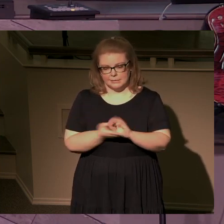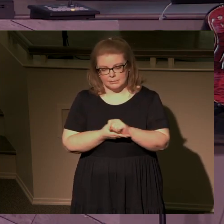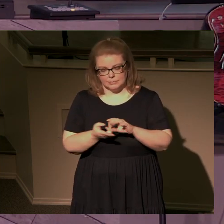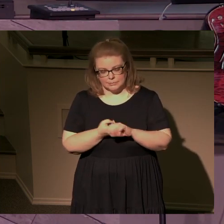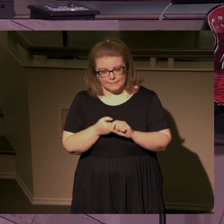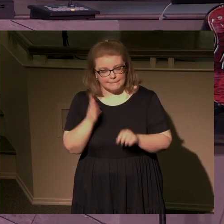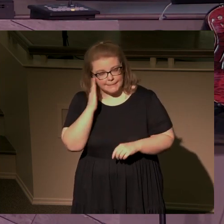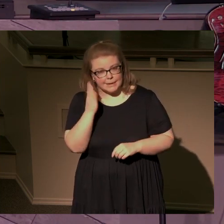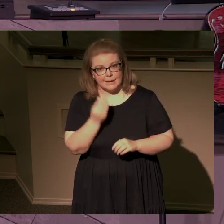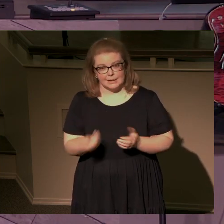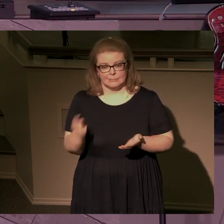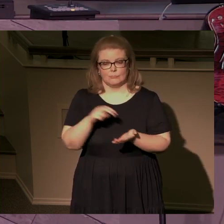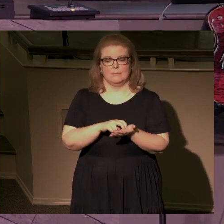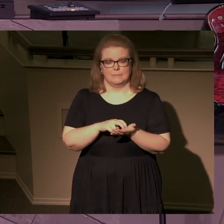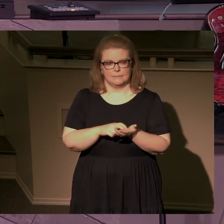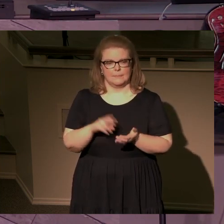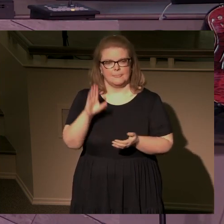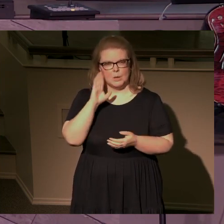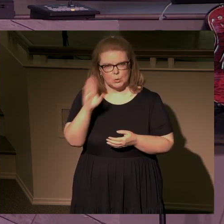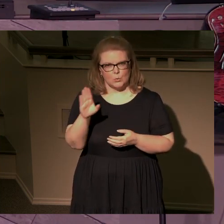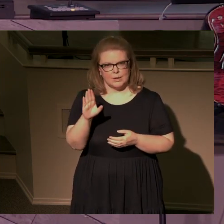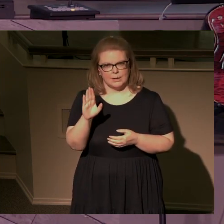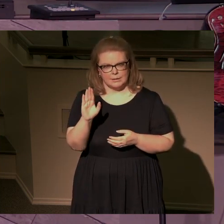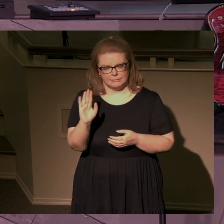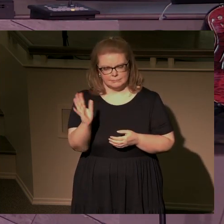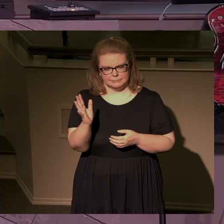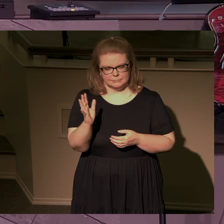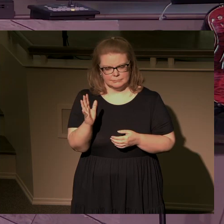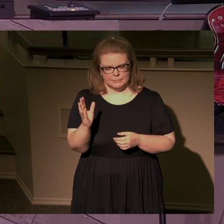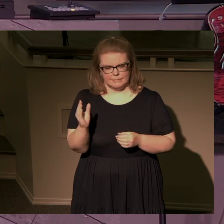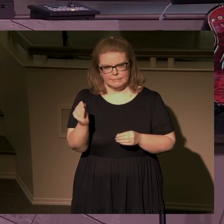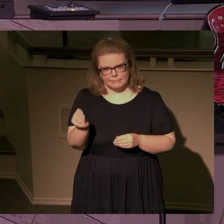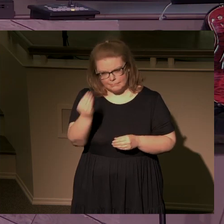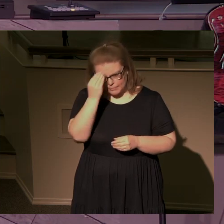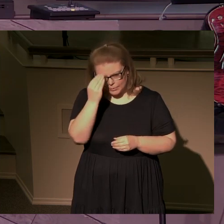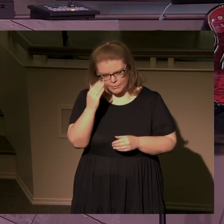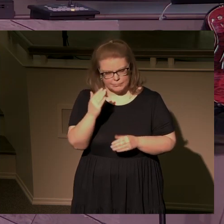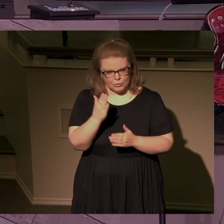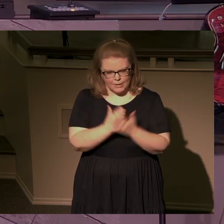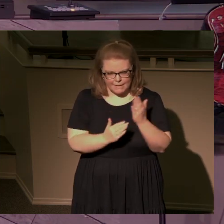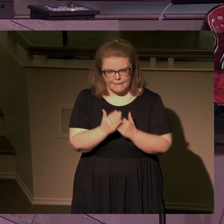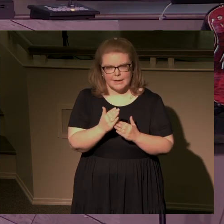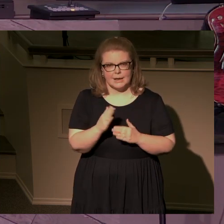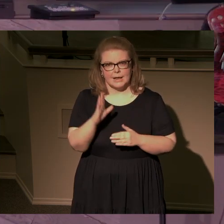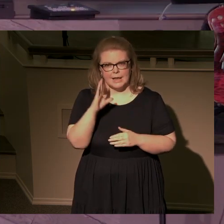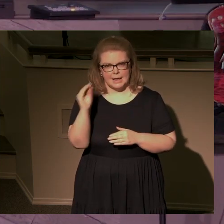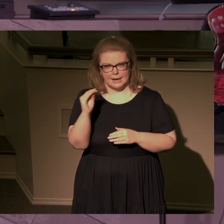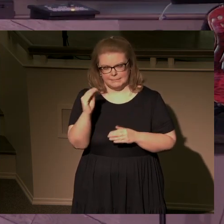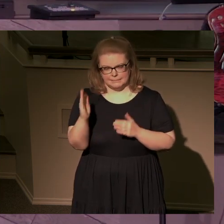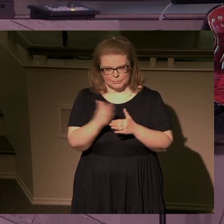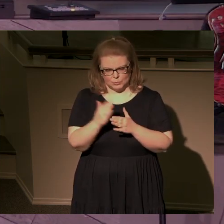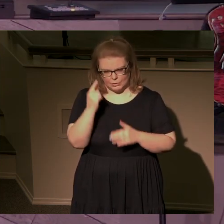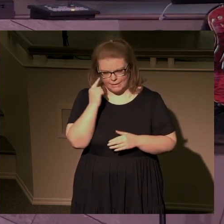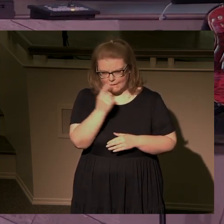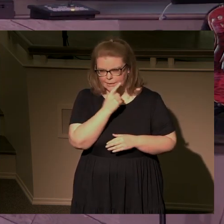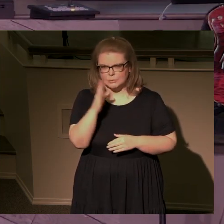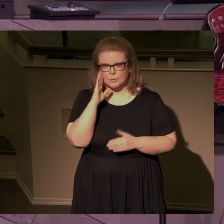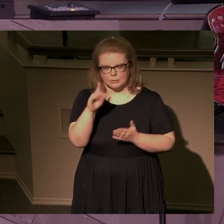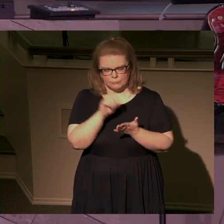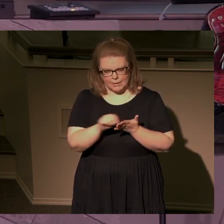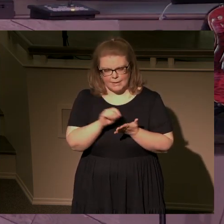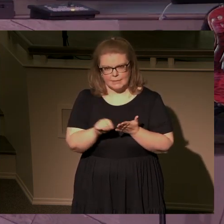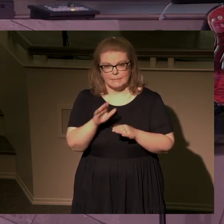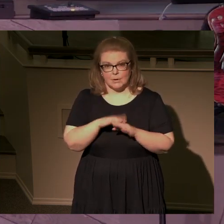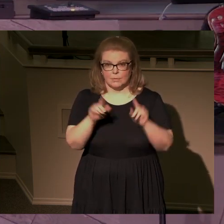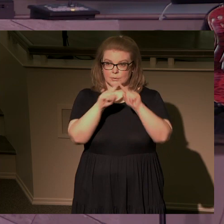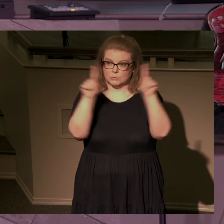you rise. You shall bind them as a sign on your hand and they shall be as frontlets between your eyes. You shall write them on